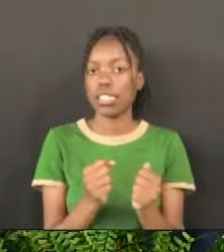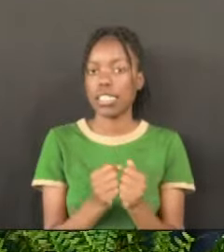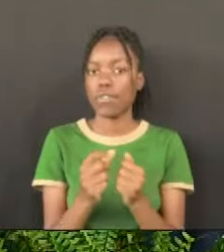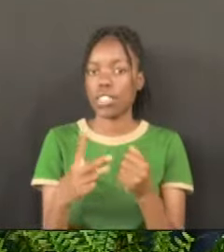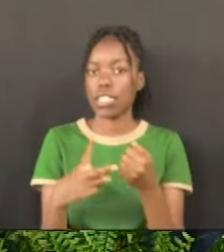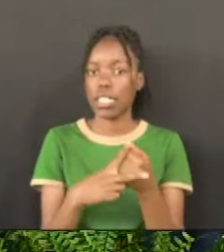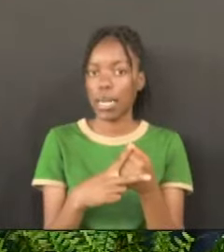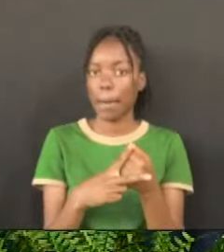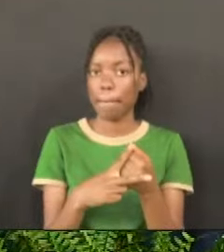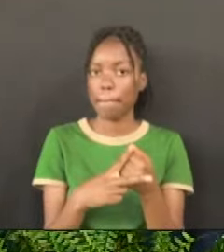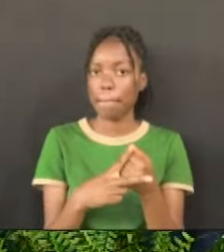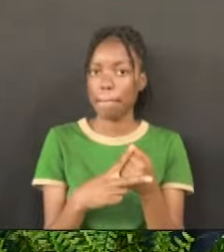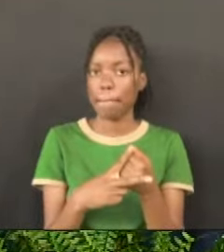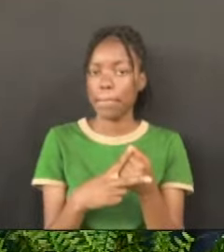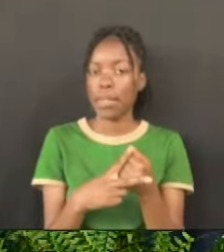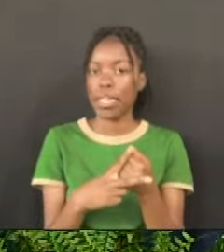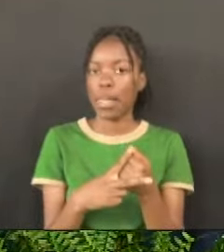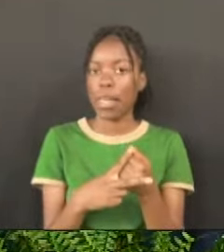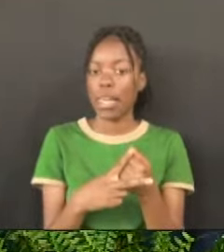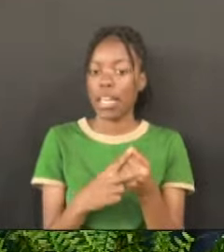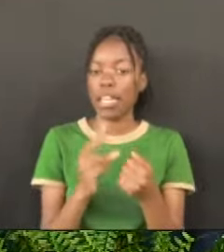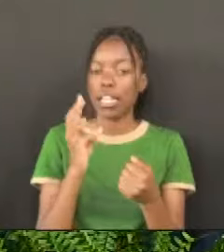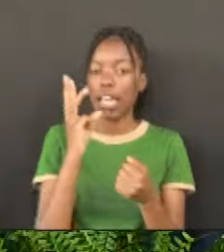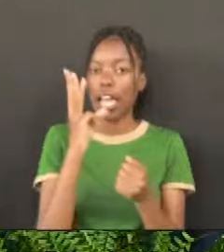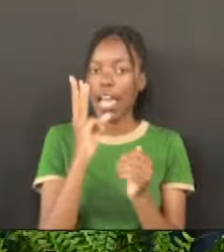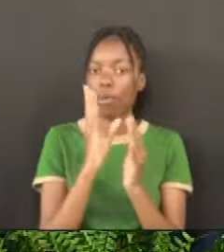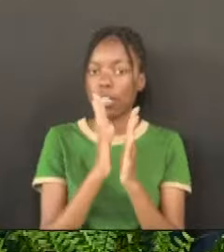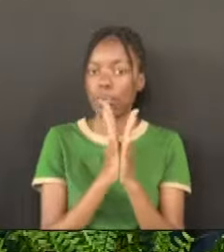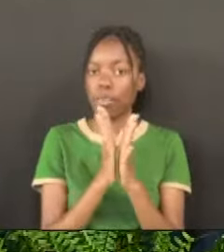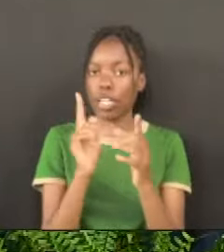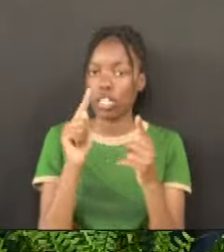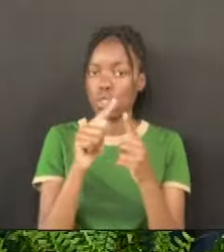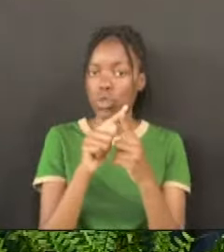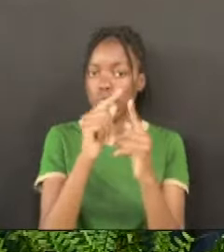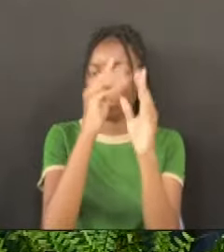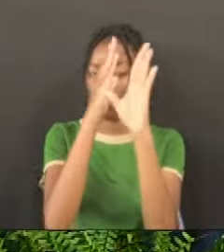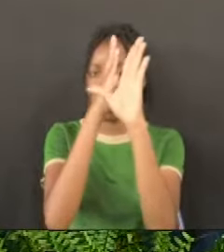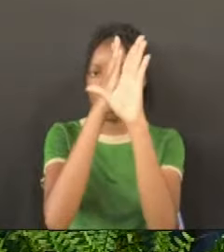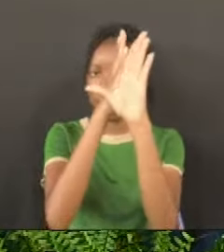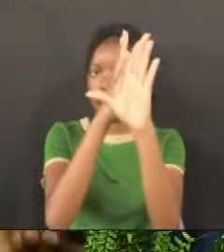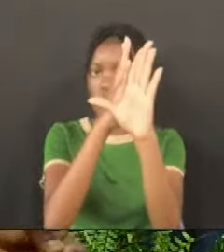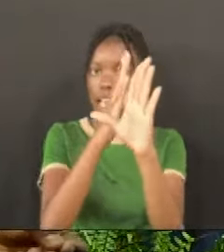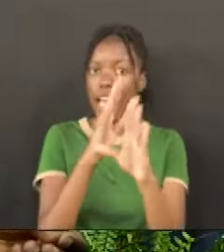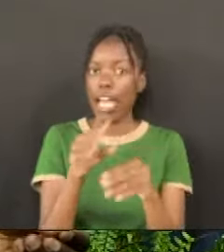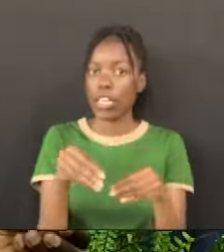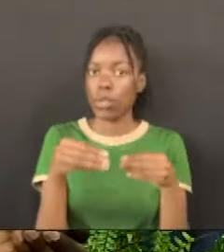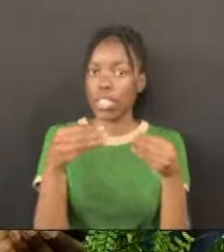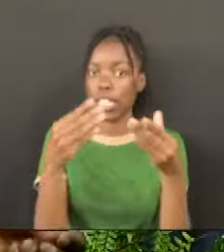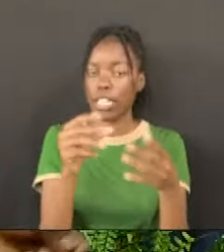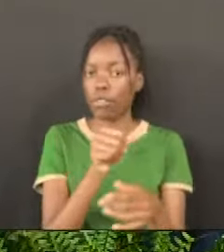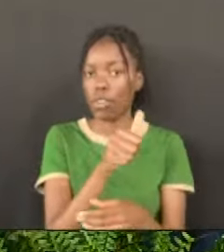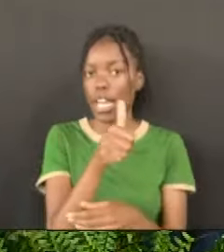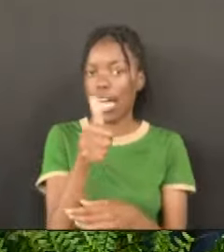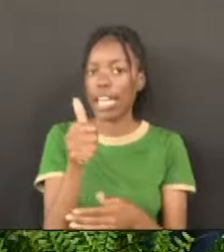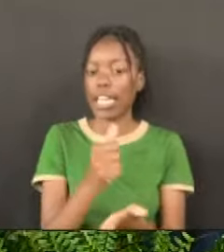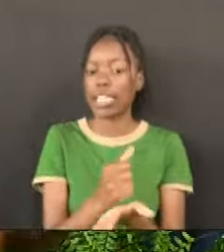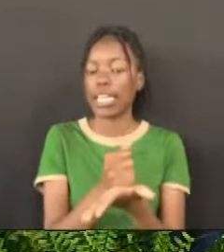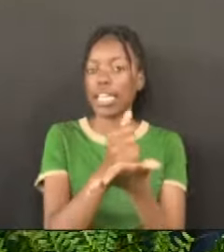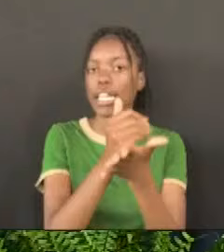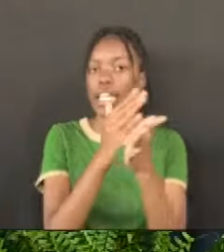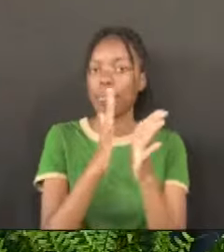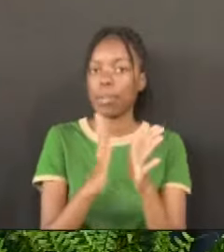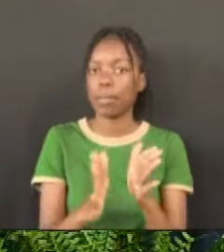And I will pray the Father, and he will give you another helper, that he